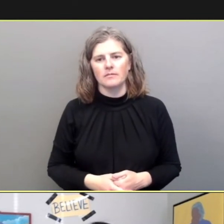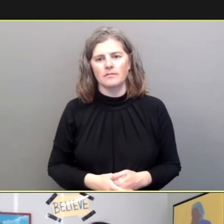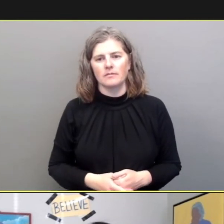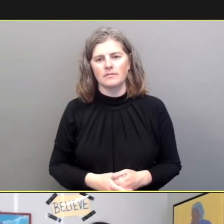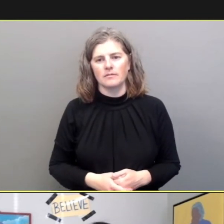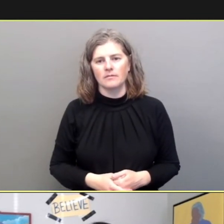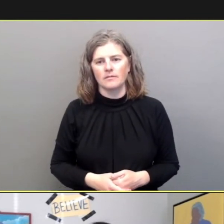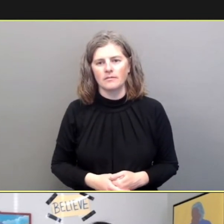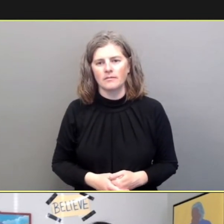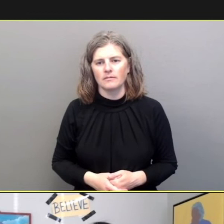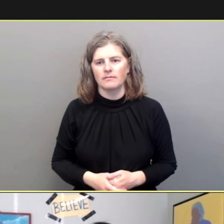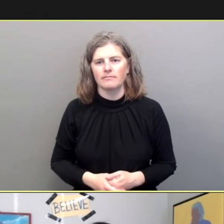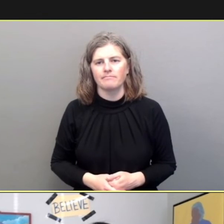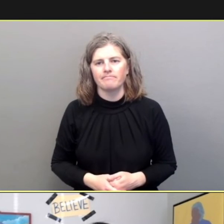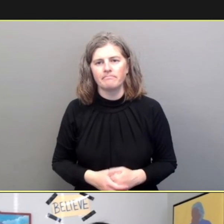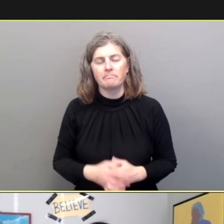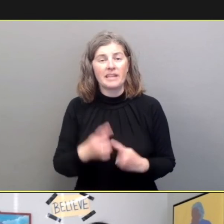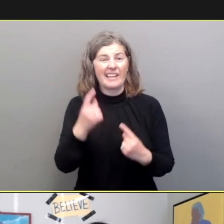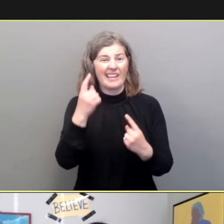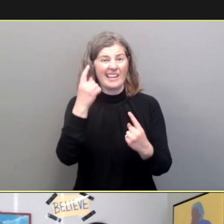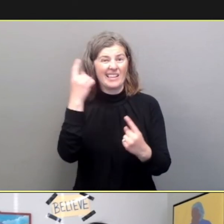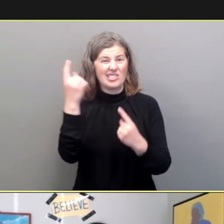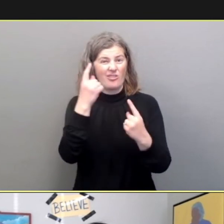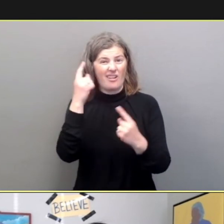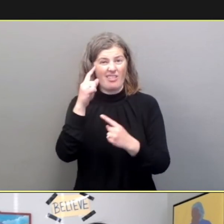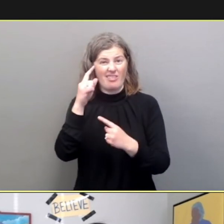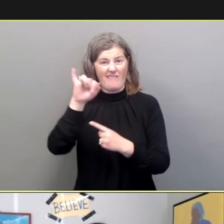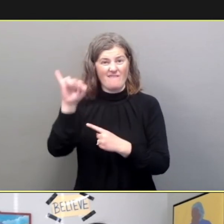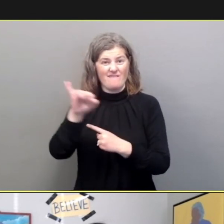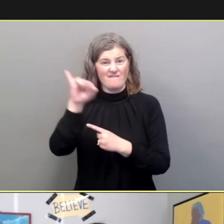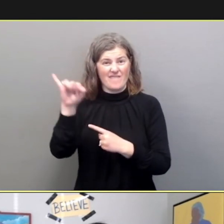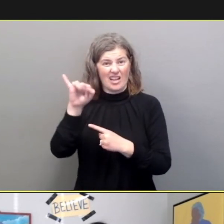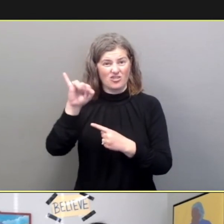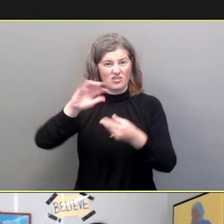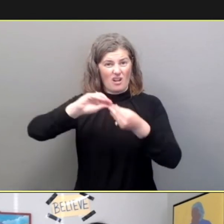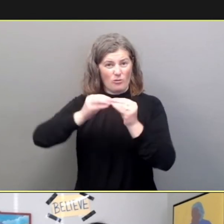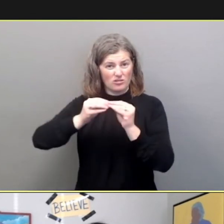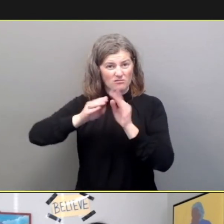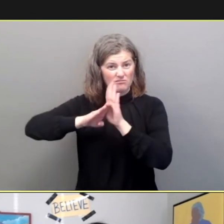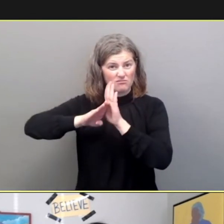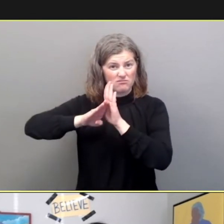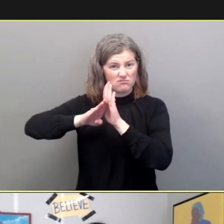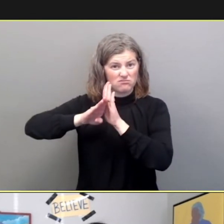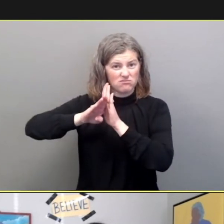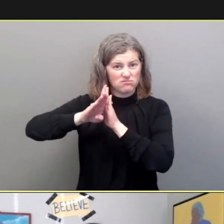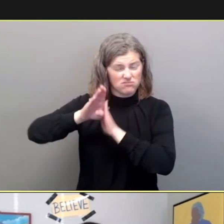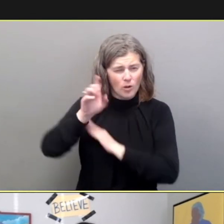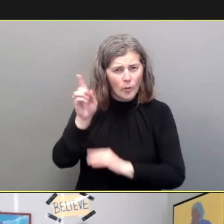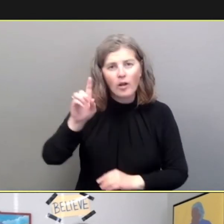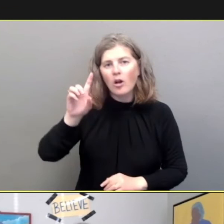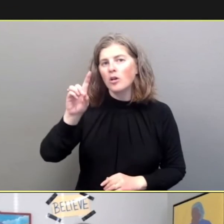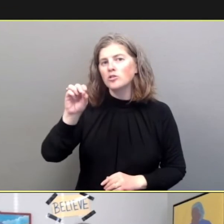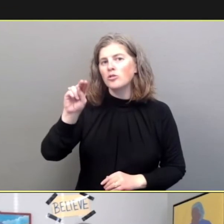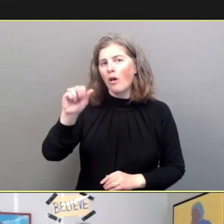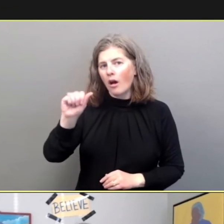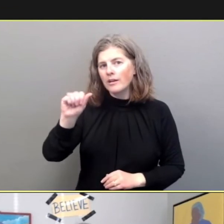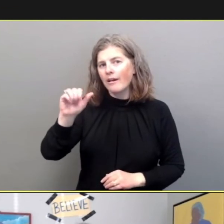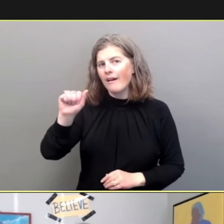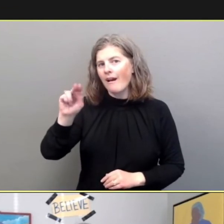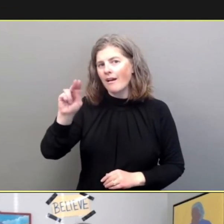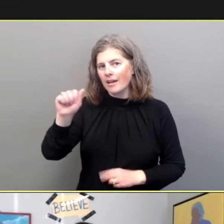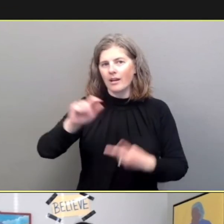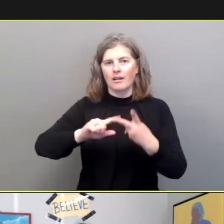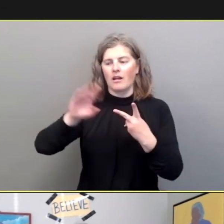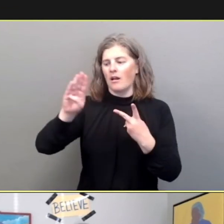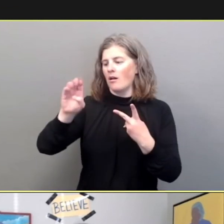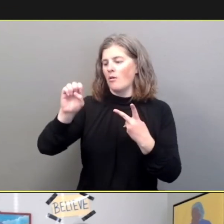considering that the transmission or the infection rate's pretty high in Doña Ana and Bernalillo County,